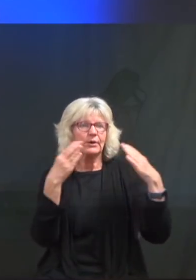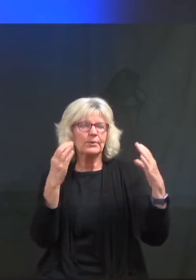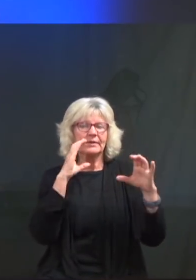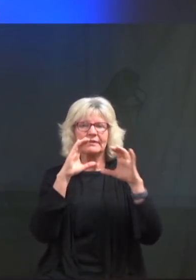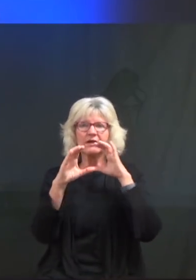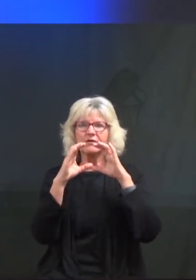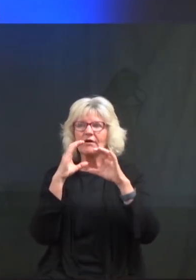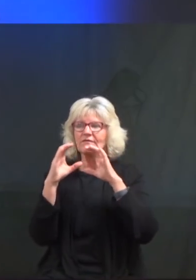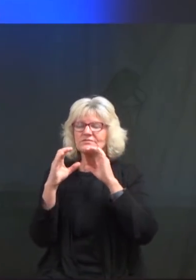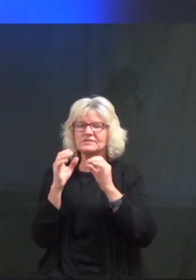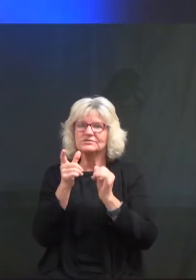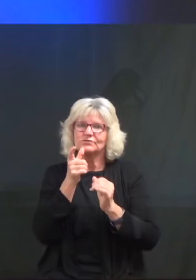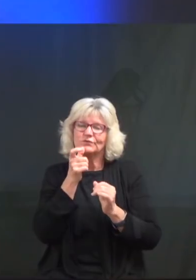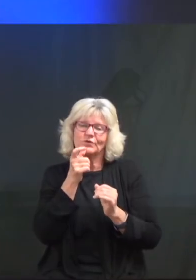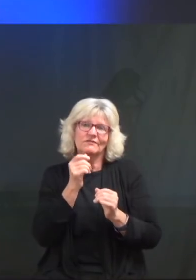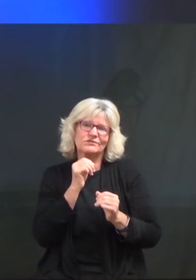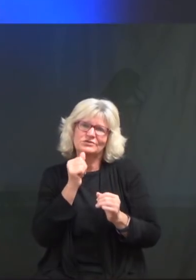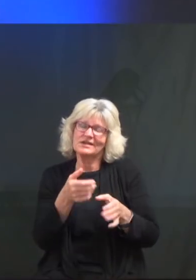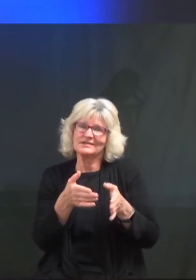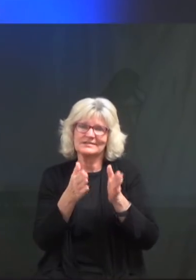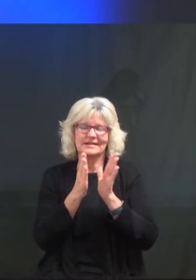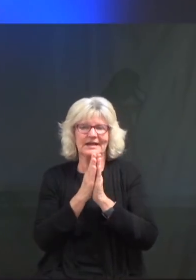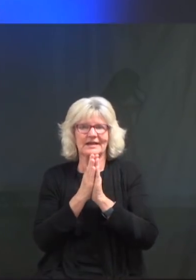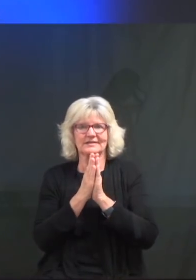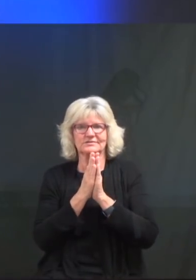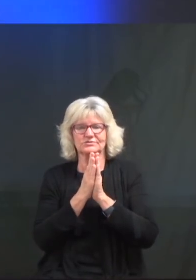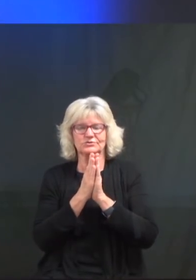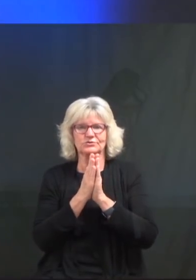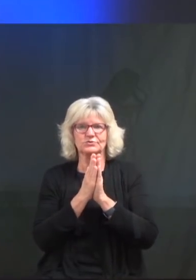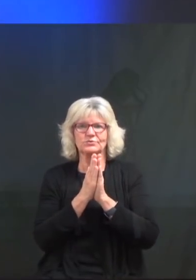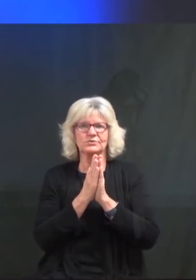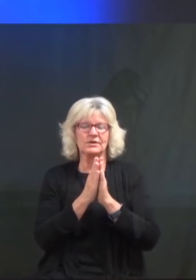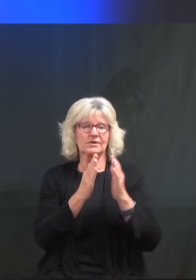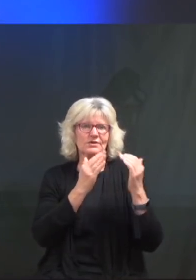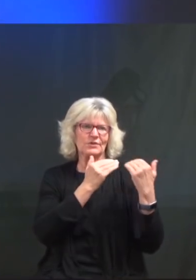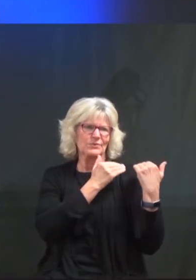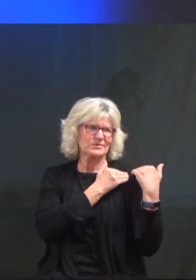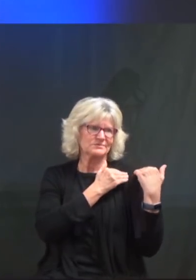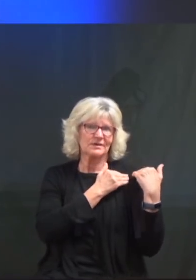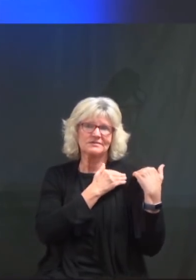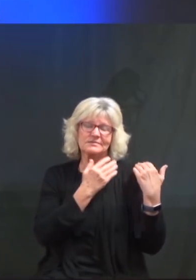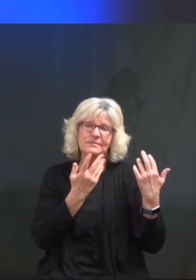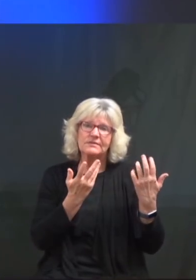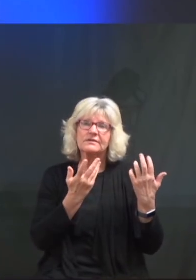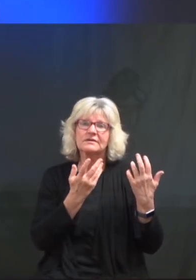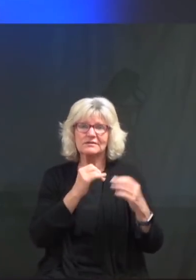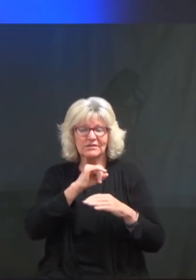you. The job is take Jesus to the world.